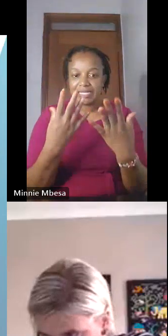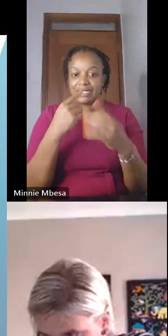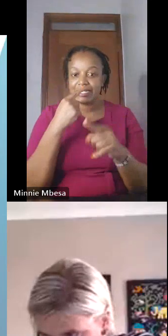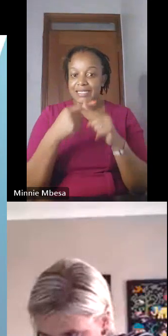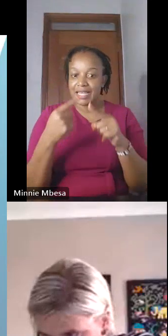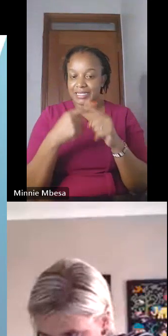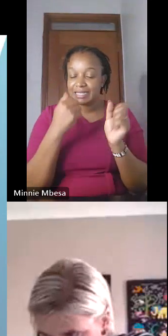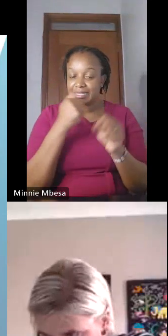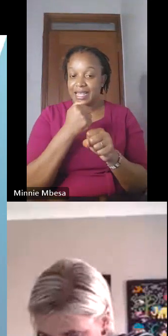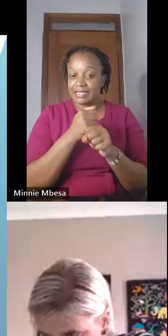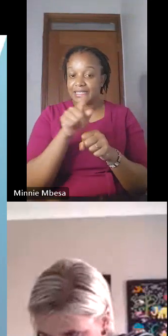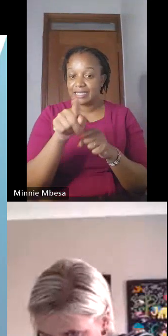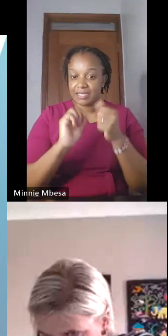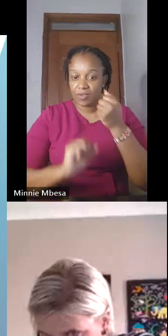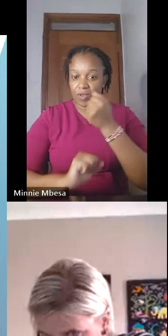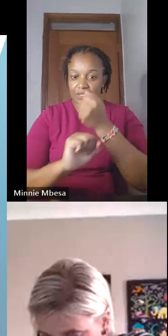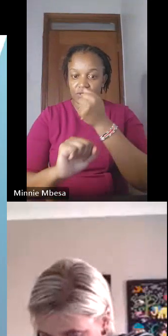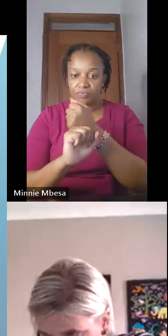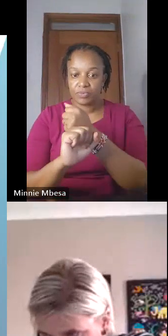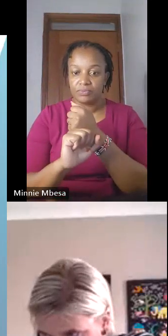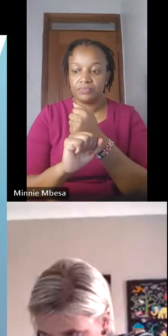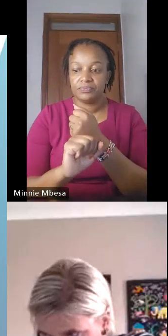long will it take?